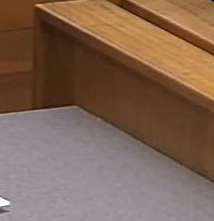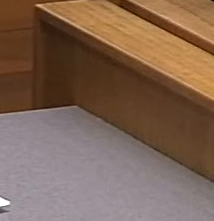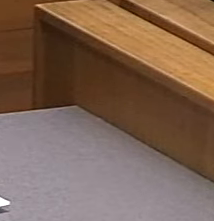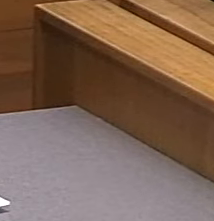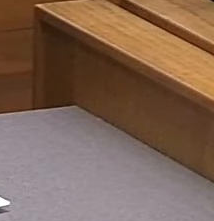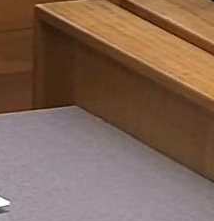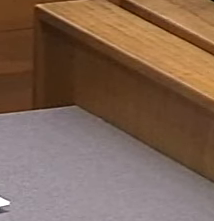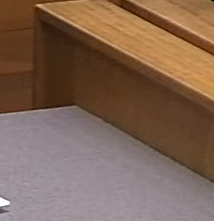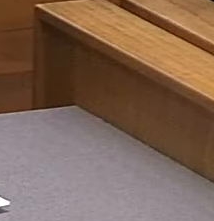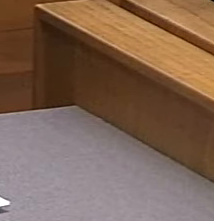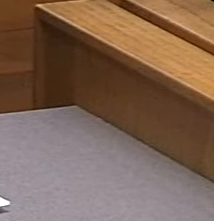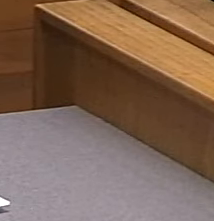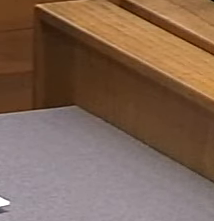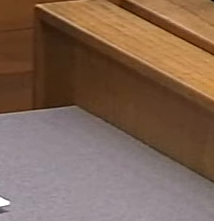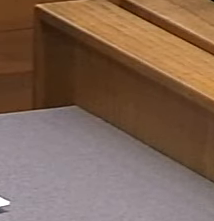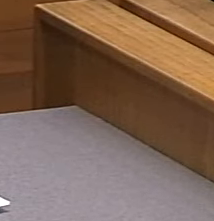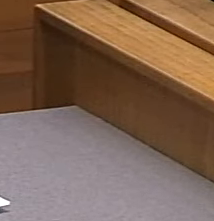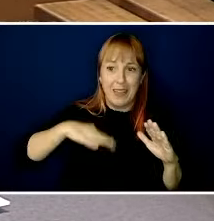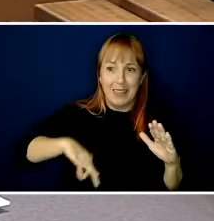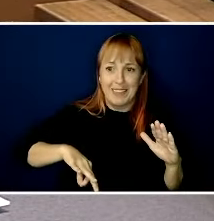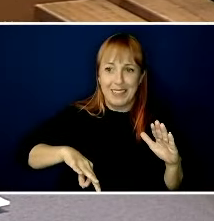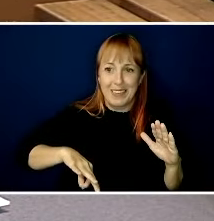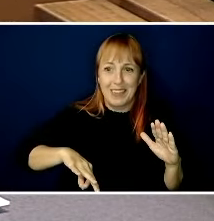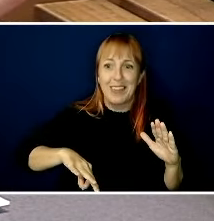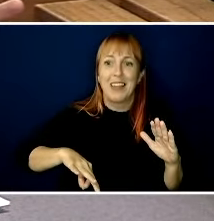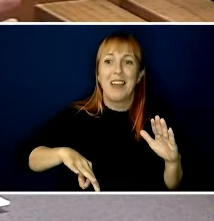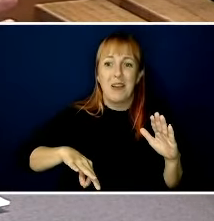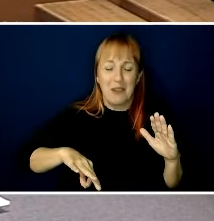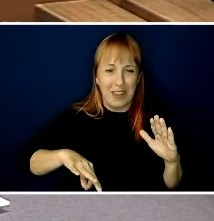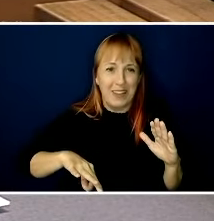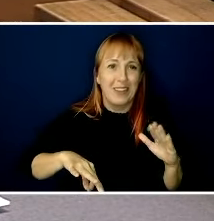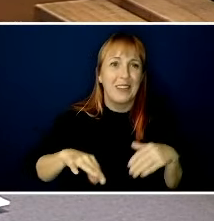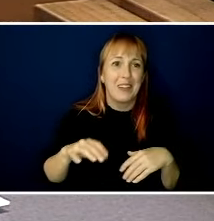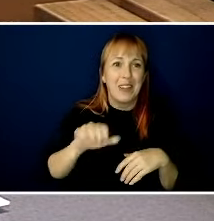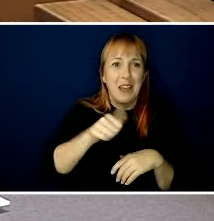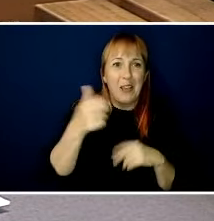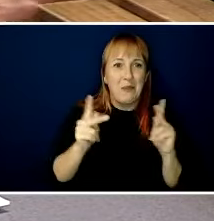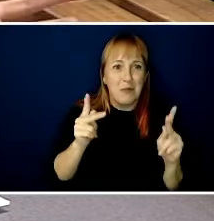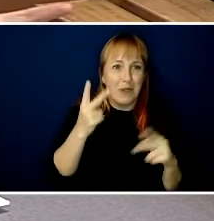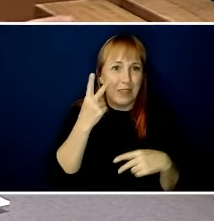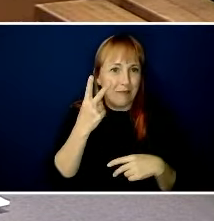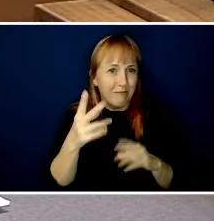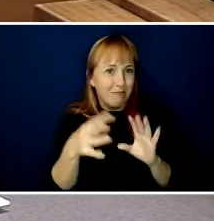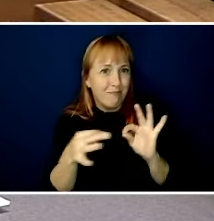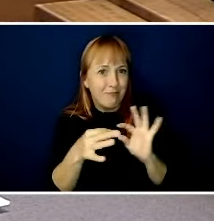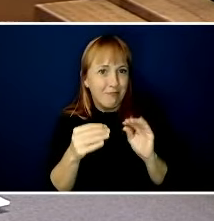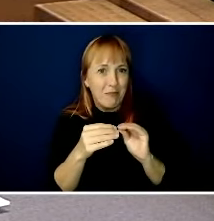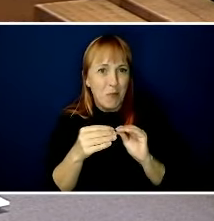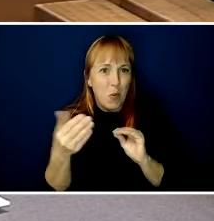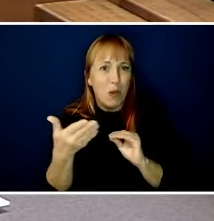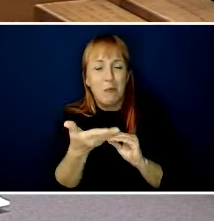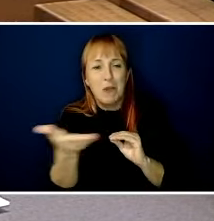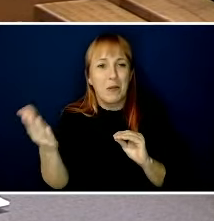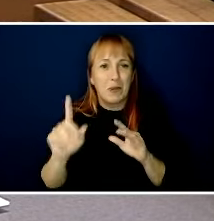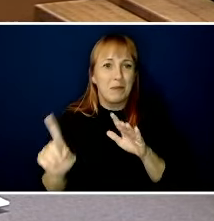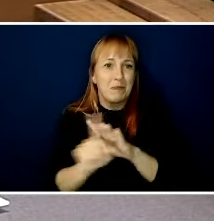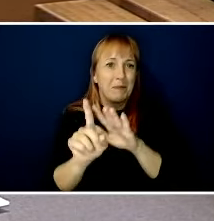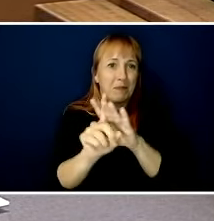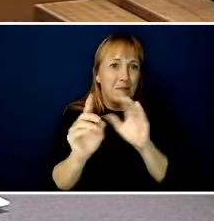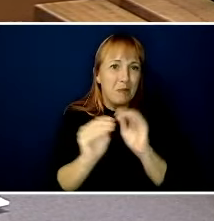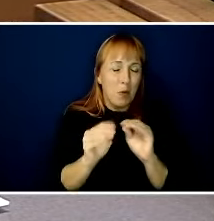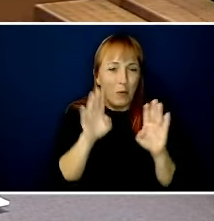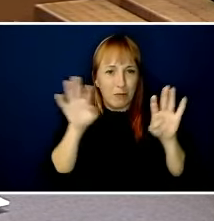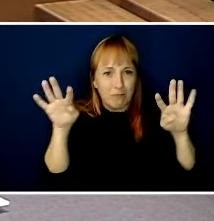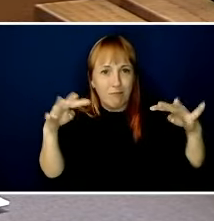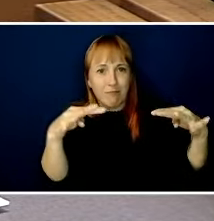really is a community asset, and I'm sure others can speak more to it, but I just wanted to bring that up here and make sure that we gave it the attention that